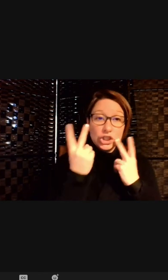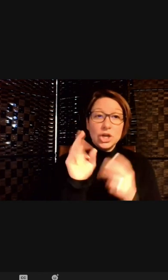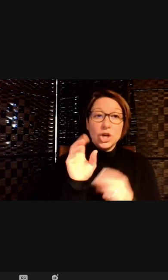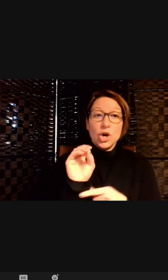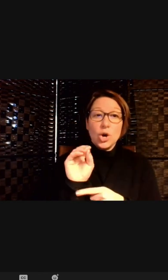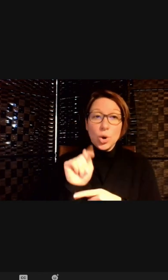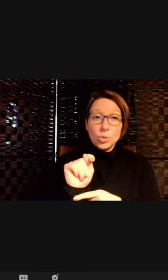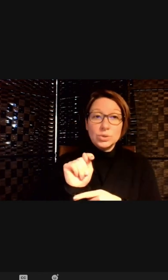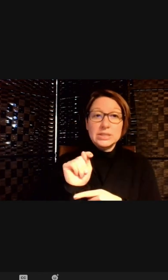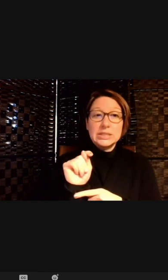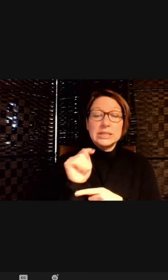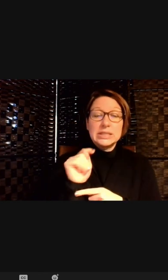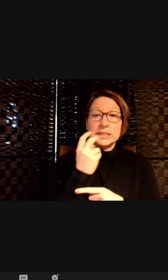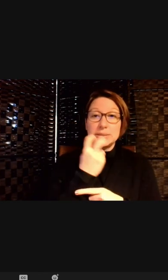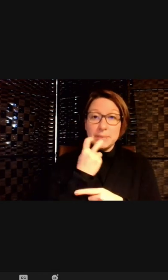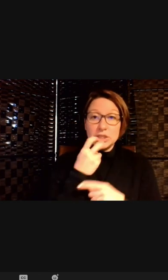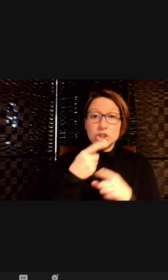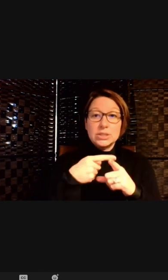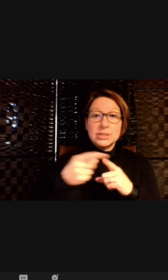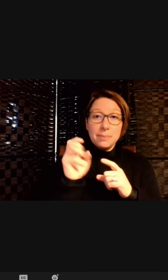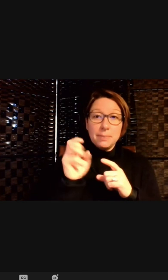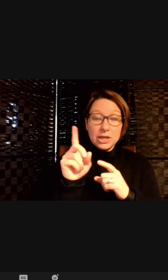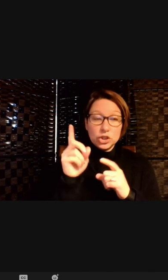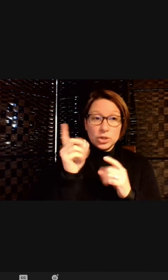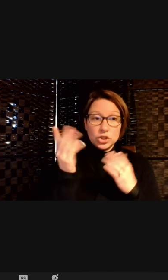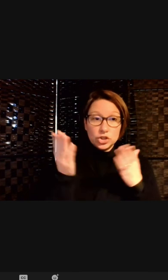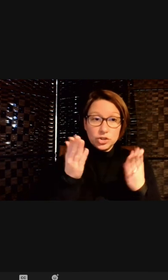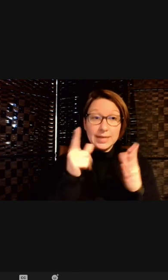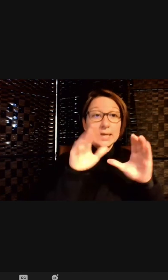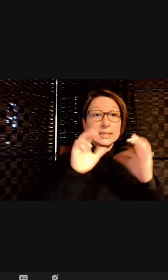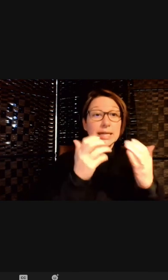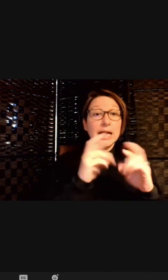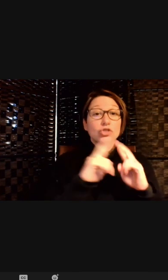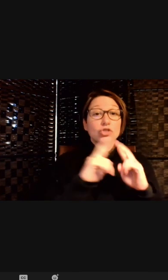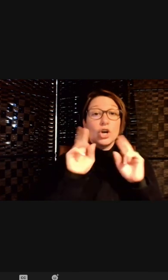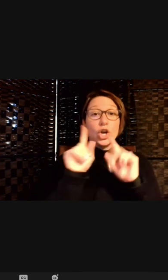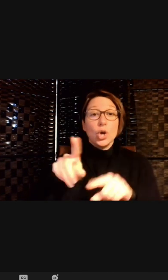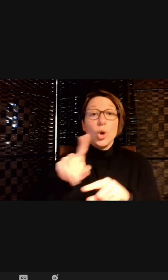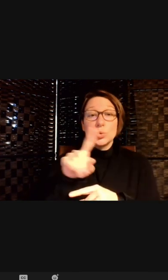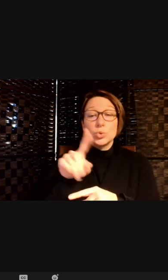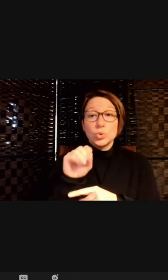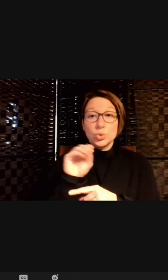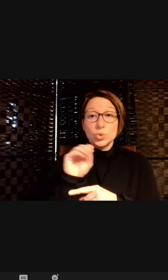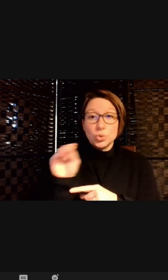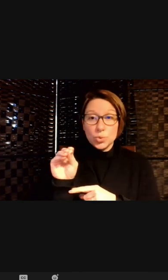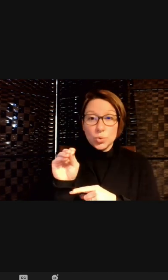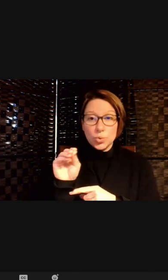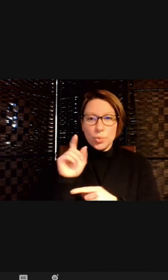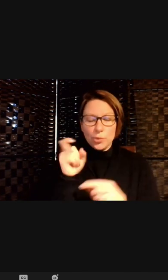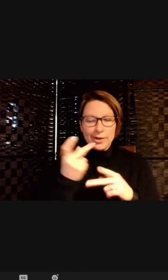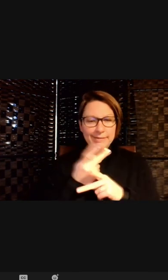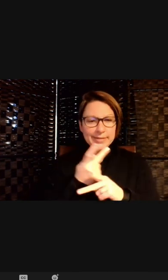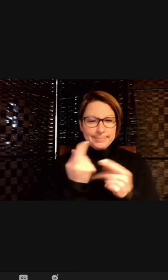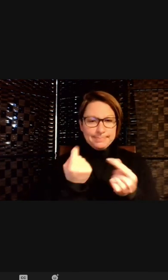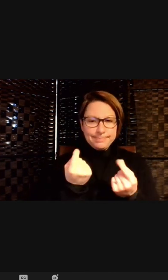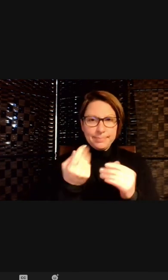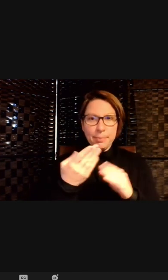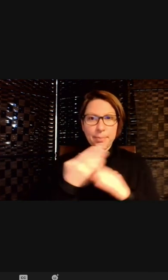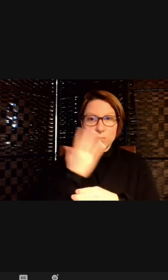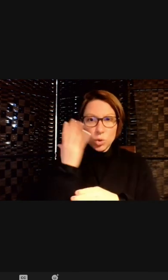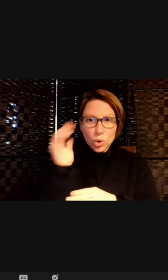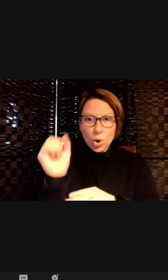speech, and special ed services. His class is preparing to go to the zoo, and we need to figure out what can be done for Ahmed before he goes to the zoo.